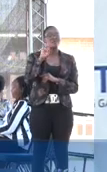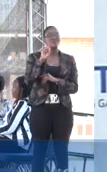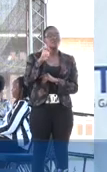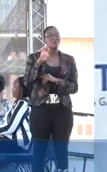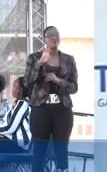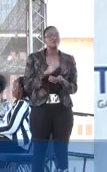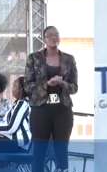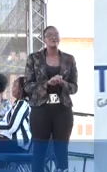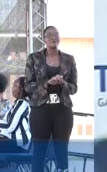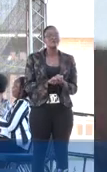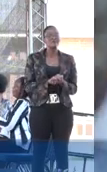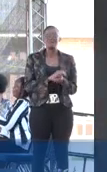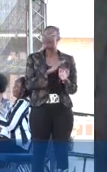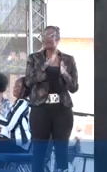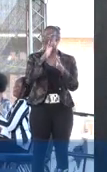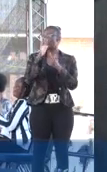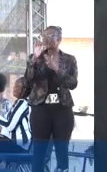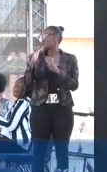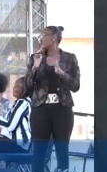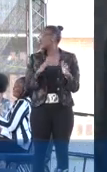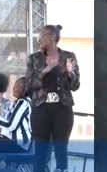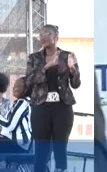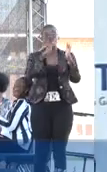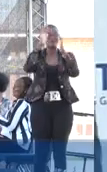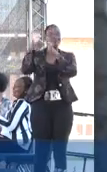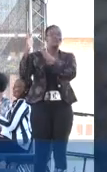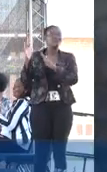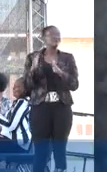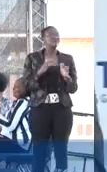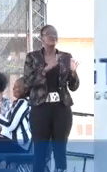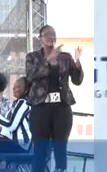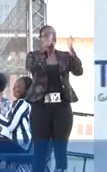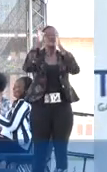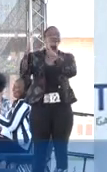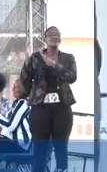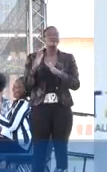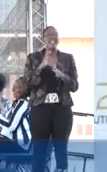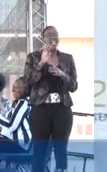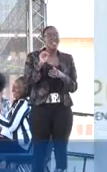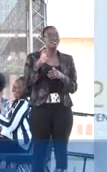you, MEC. Round of applause for the MEC.